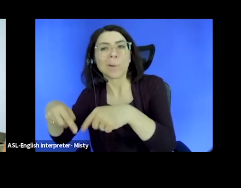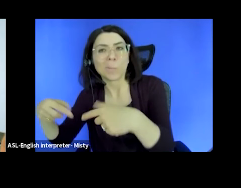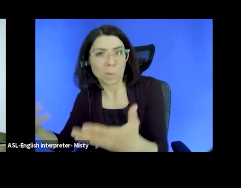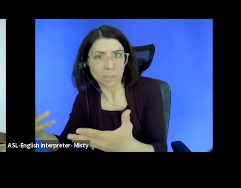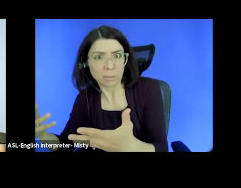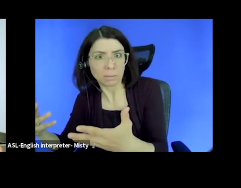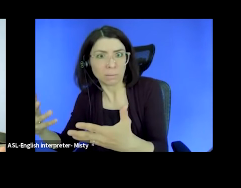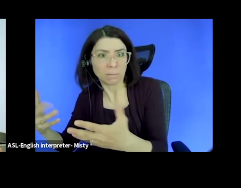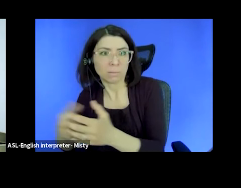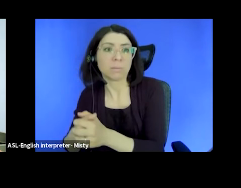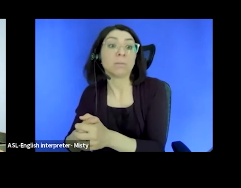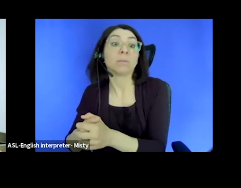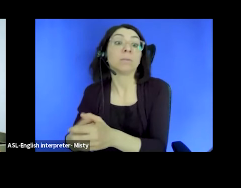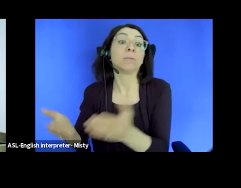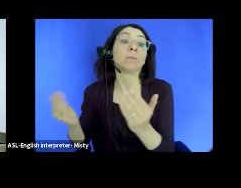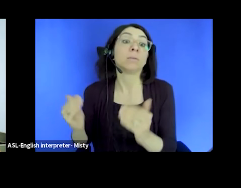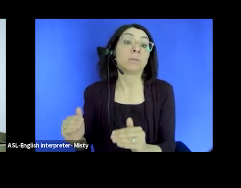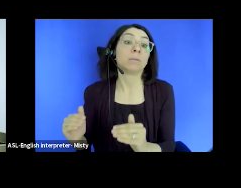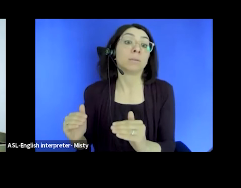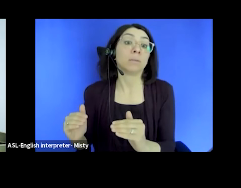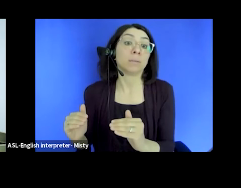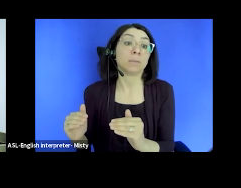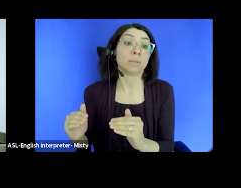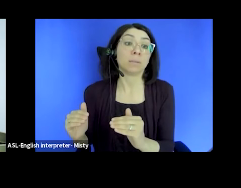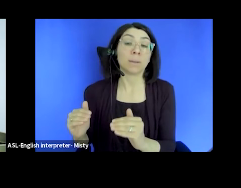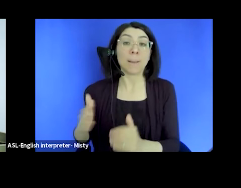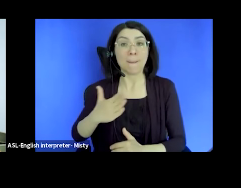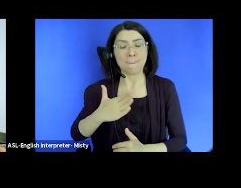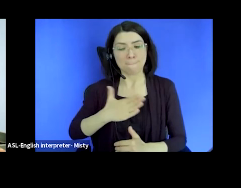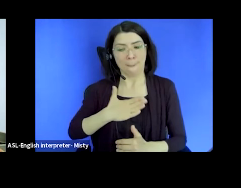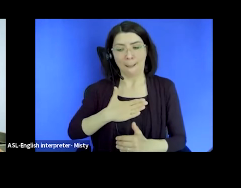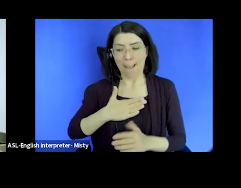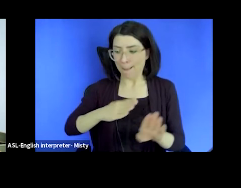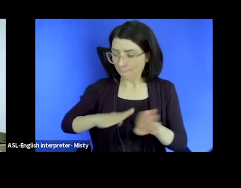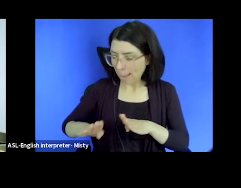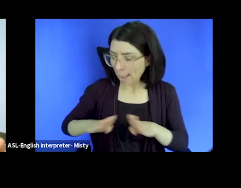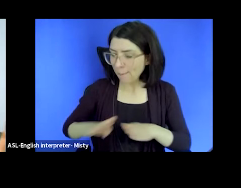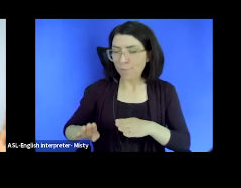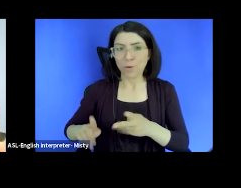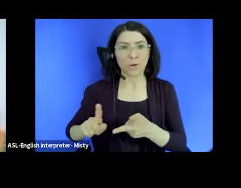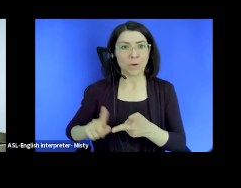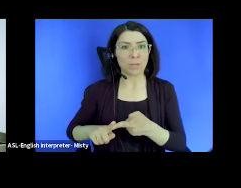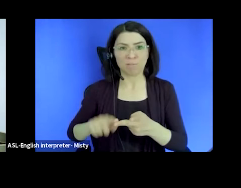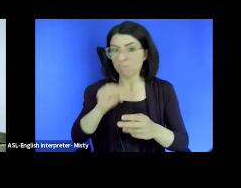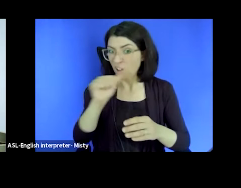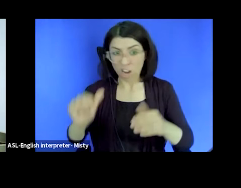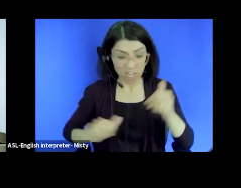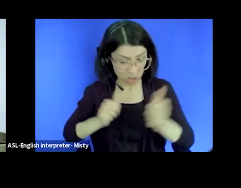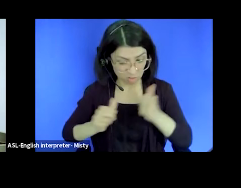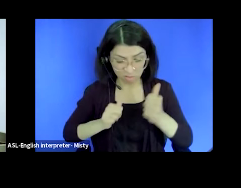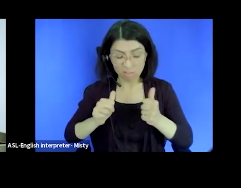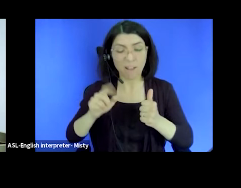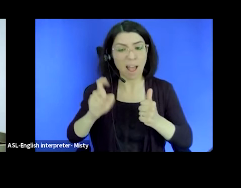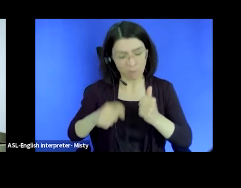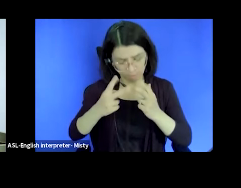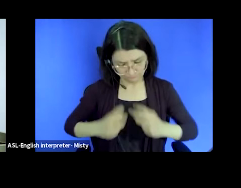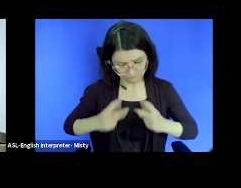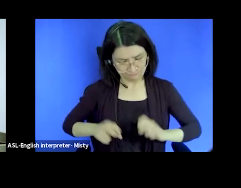to identify any unassertive or unhelpful behaviors that you normally do. So look at yourself as well. You're doing more of